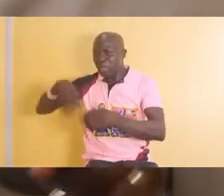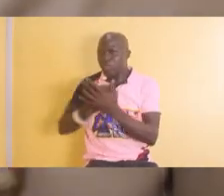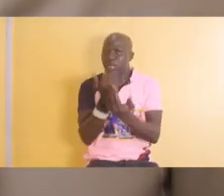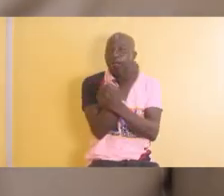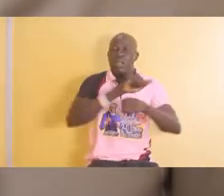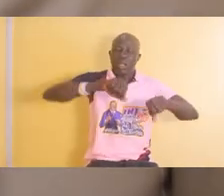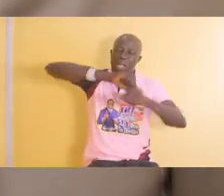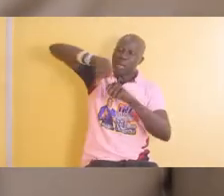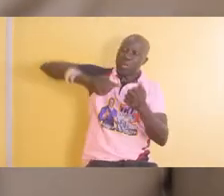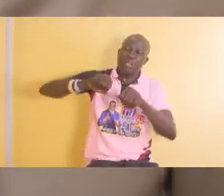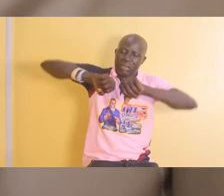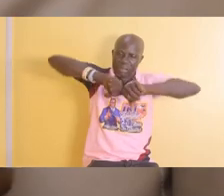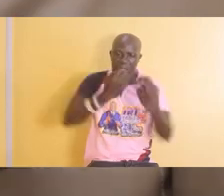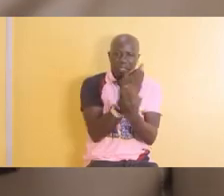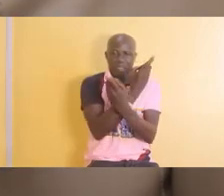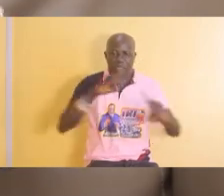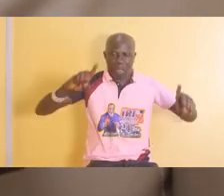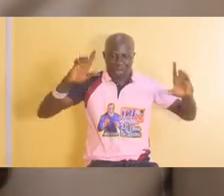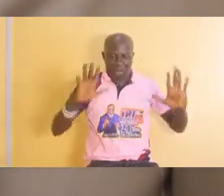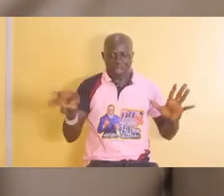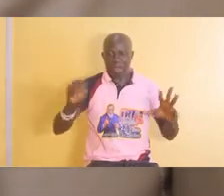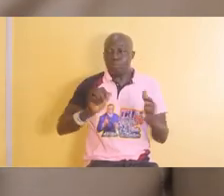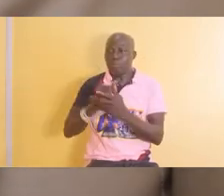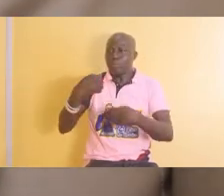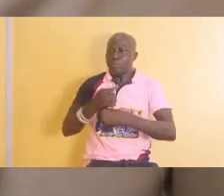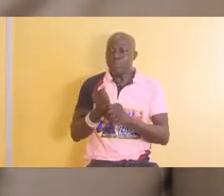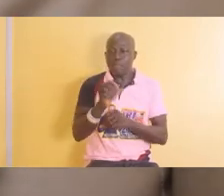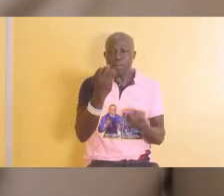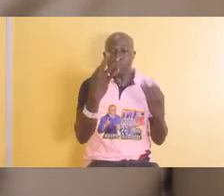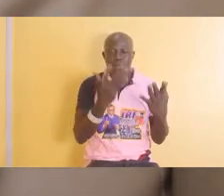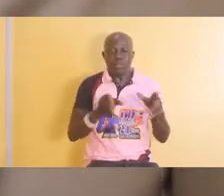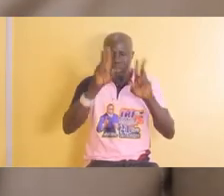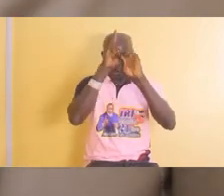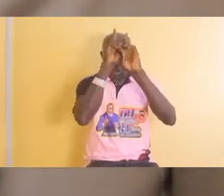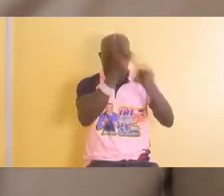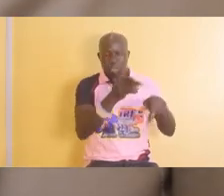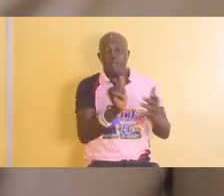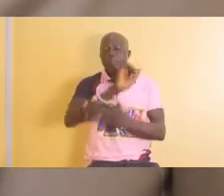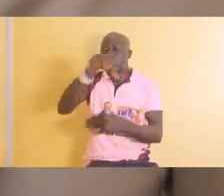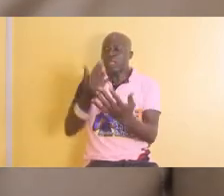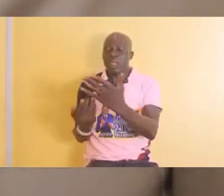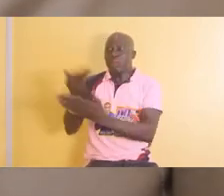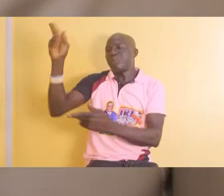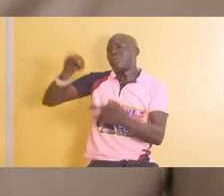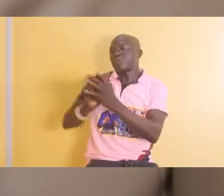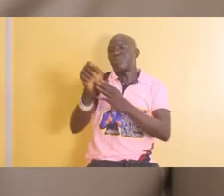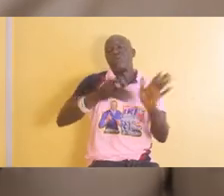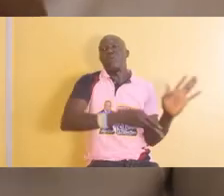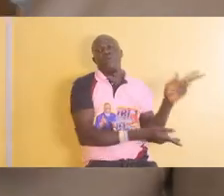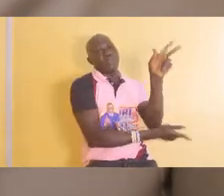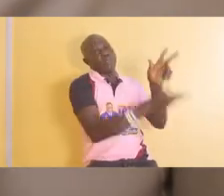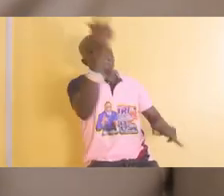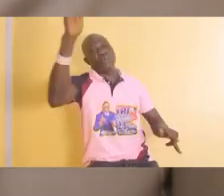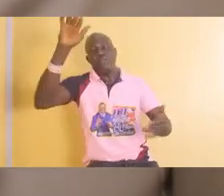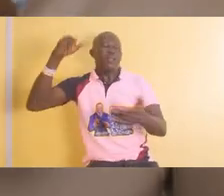tu sile. This anointing had delivered them. O ti so opolopo yen di Olorun. He make a lot of people honorable. O ti gbe opolopo de bi giga. He elevated lots of people. E wa